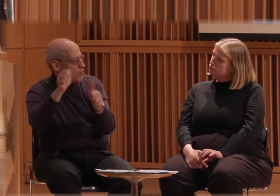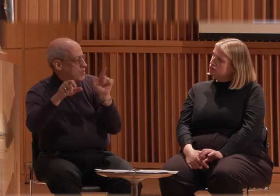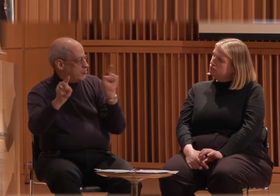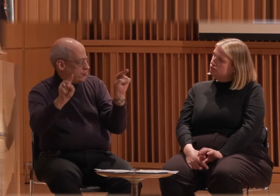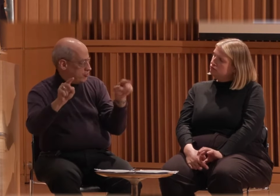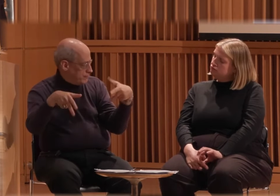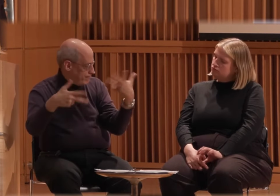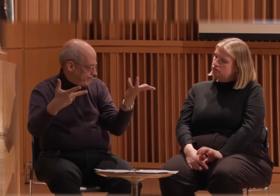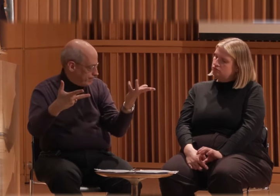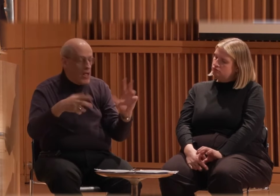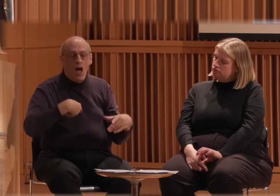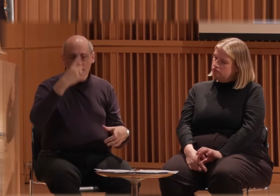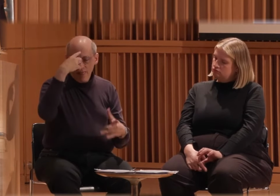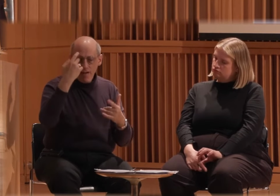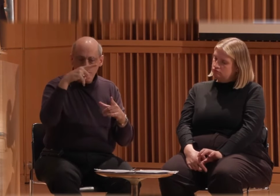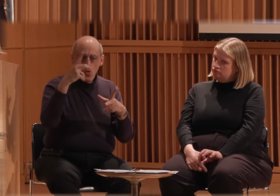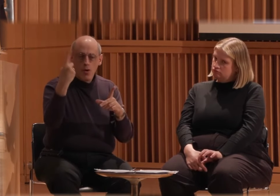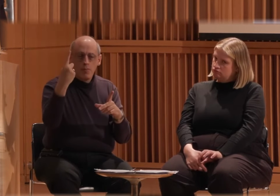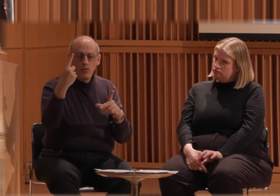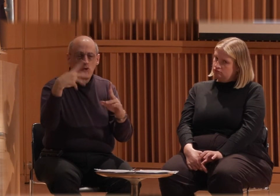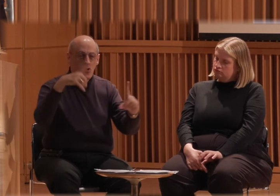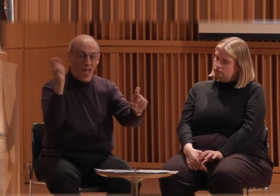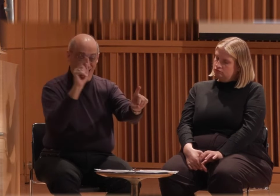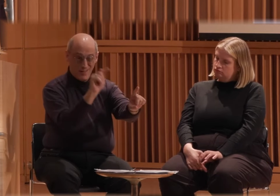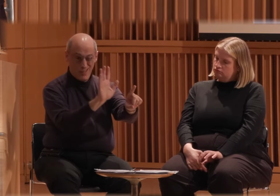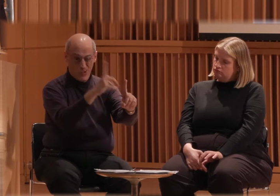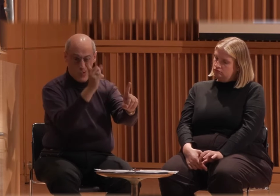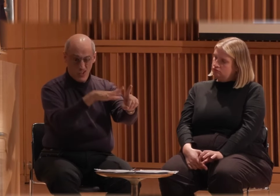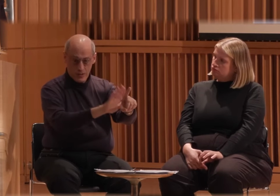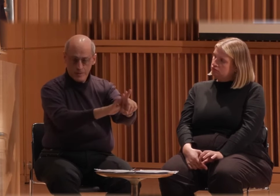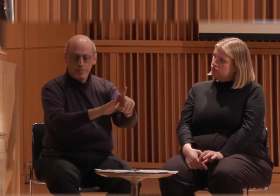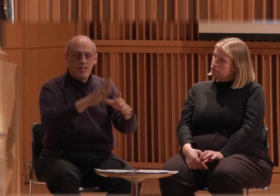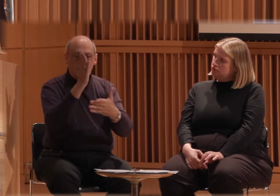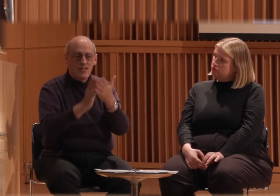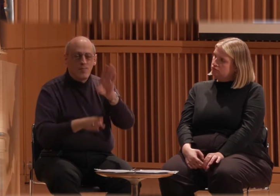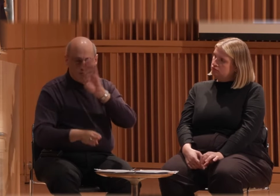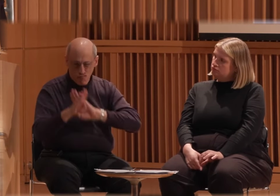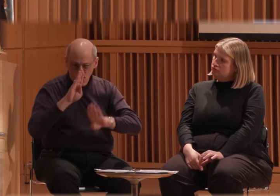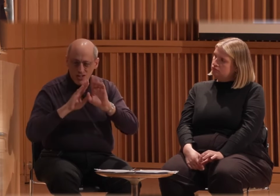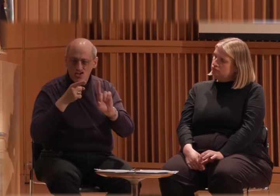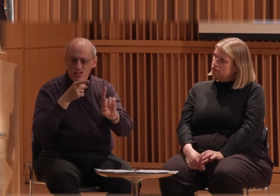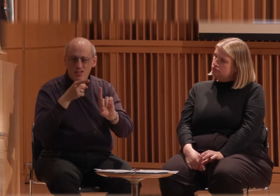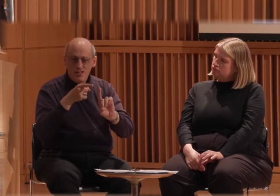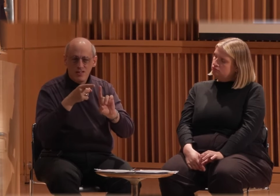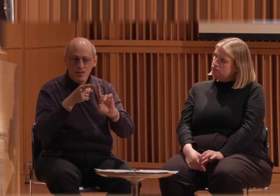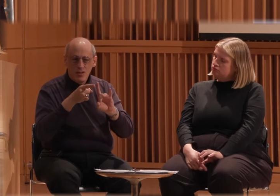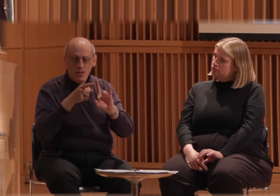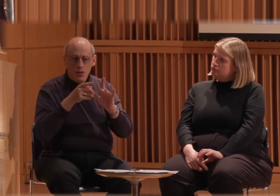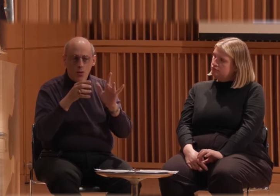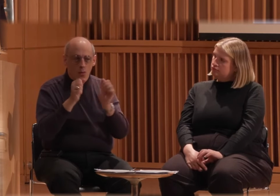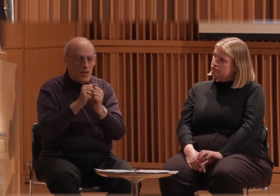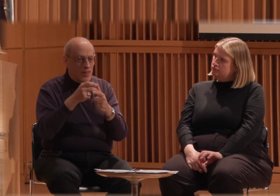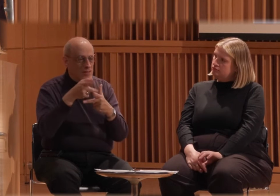think for the person who asked that, some of your frustration with some